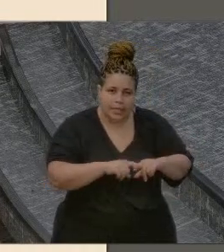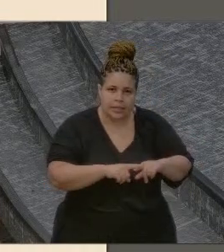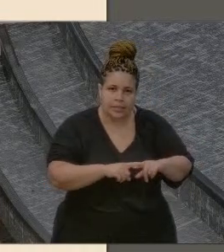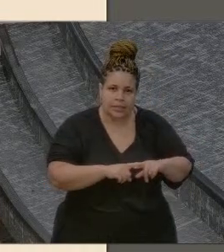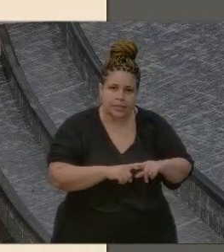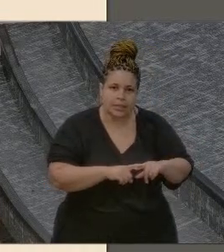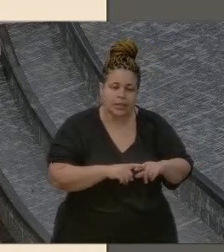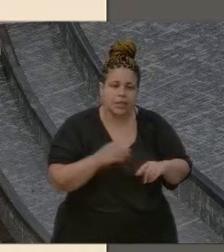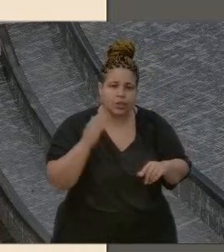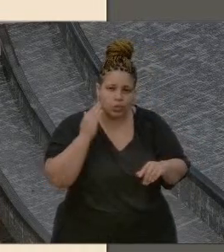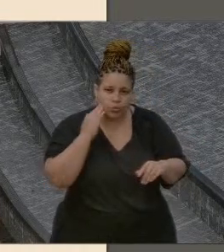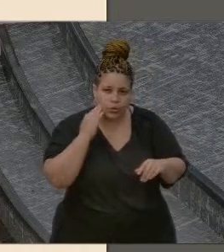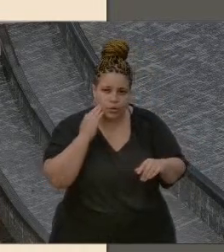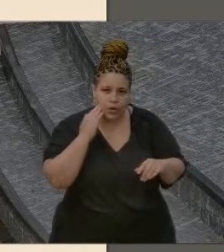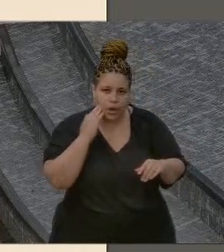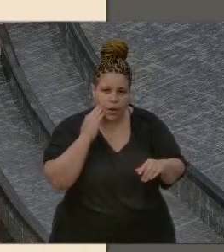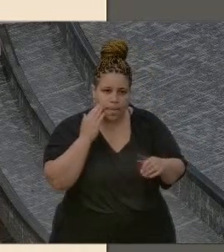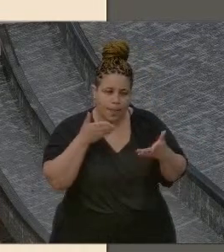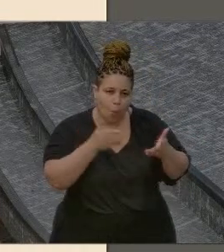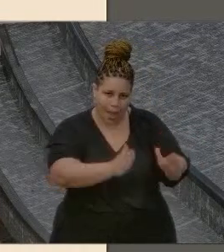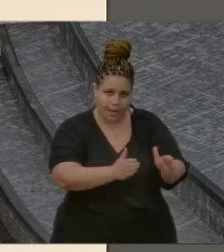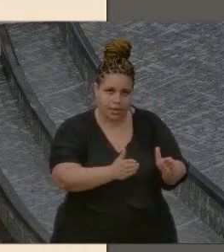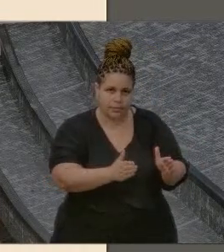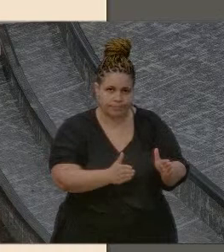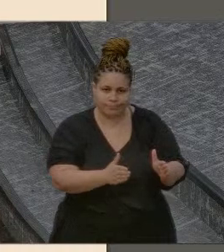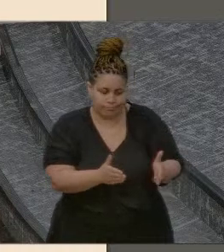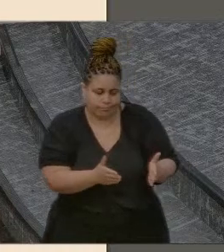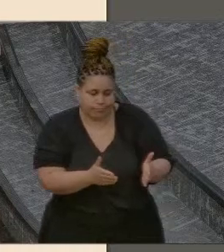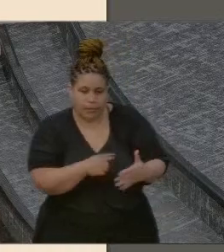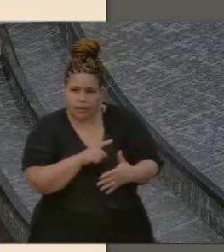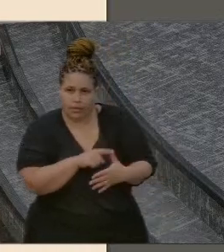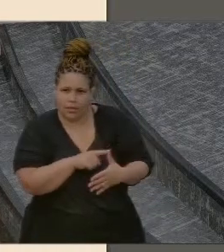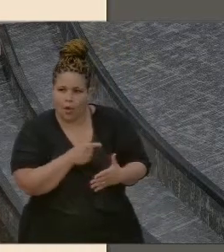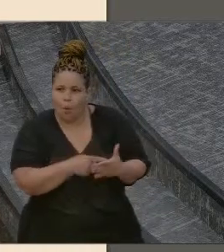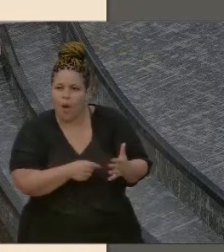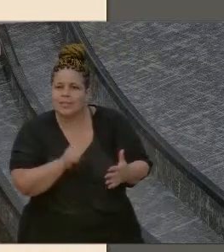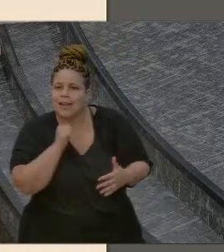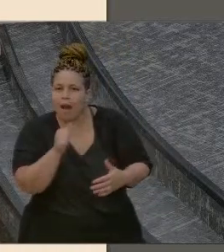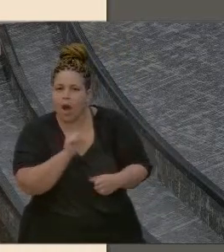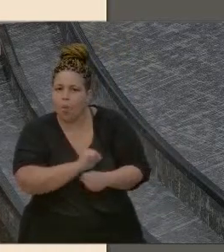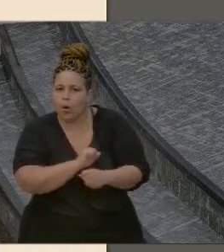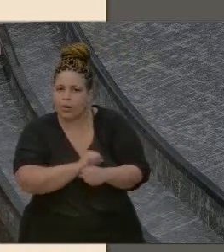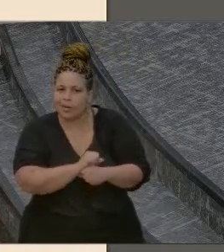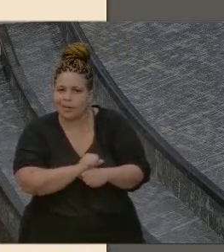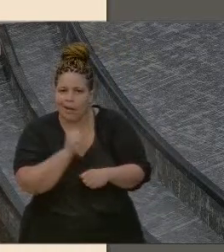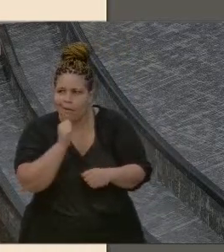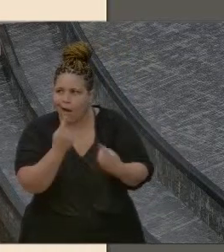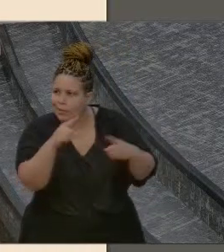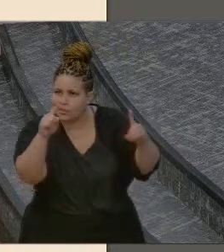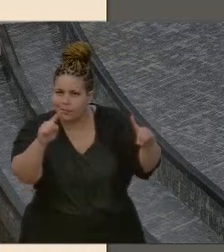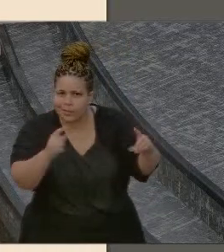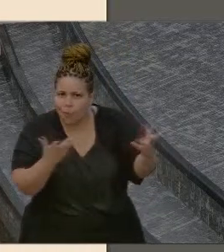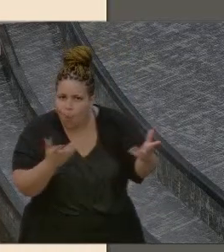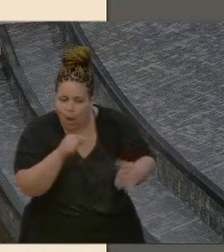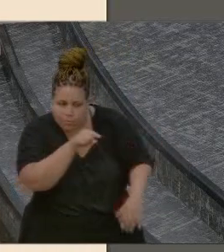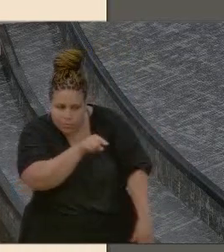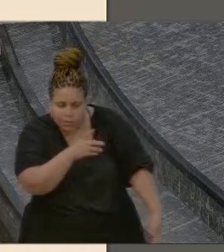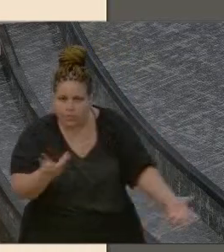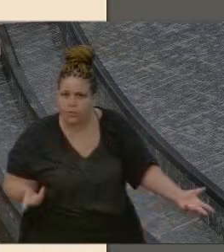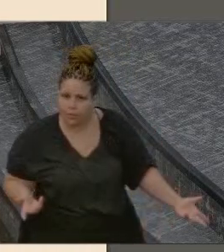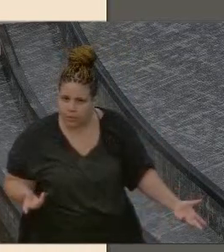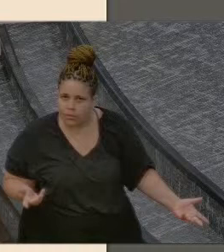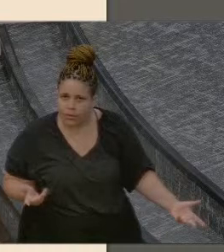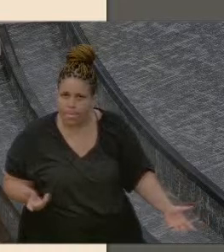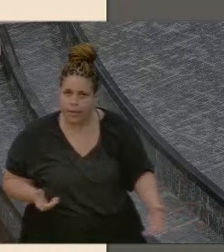on what's not working. So in borrowing a concept that I've done in New York City, we